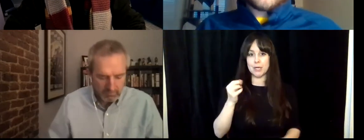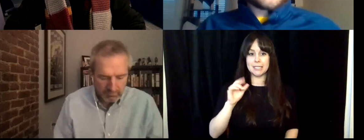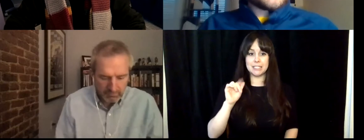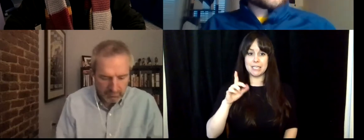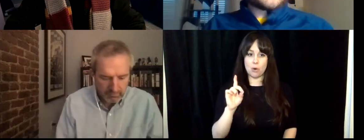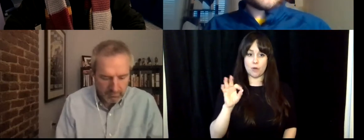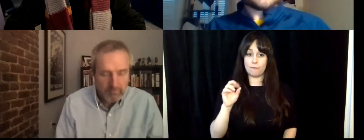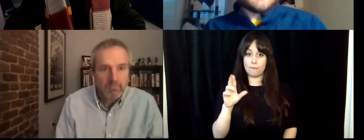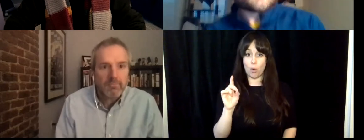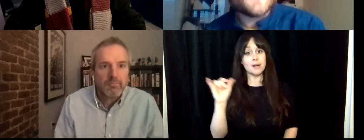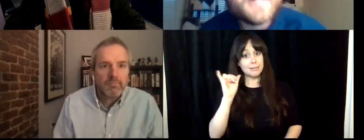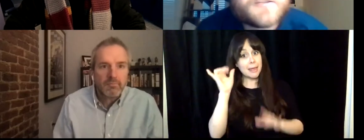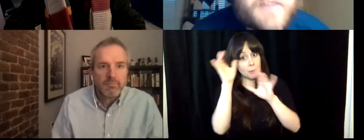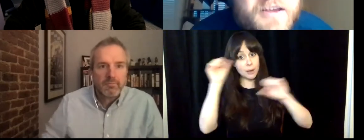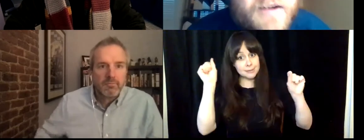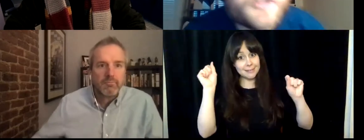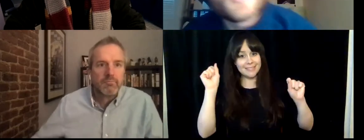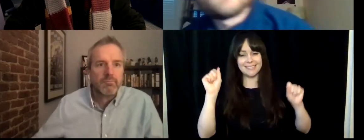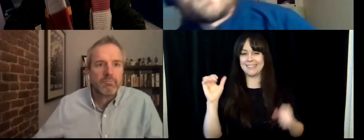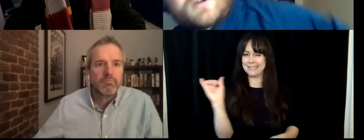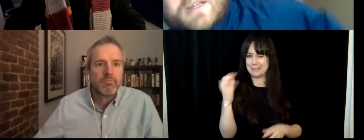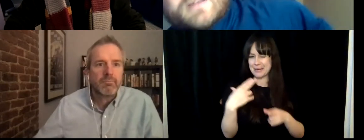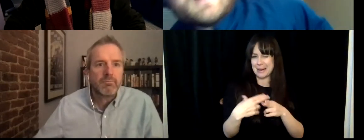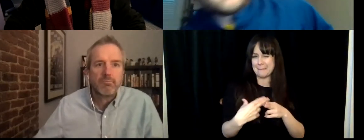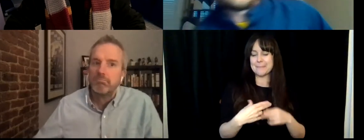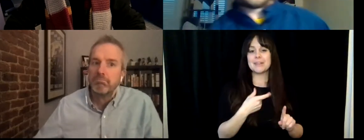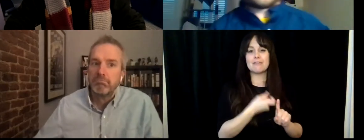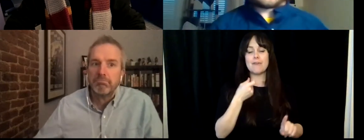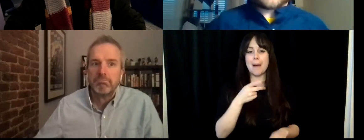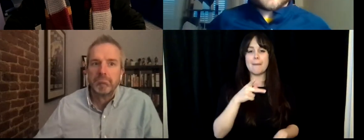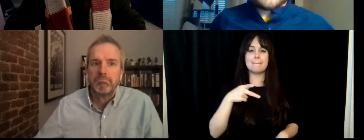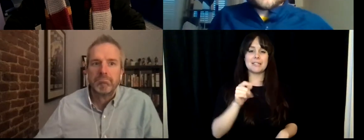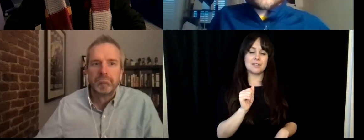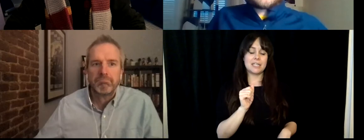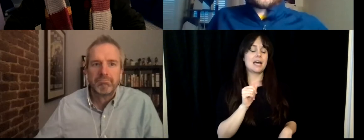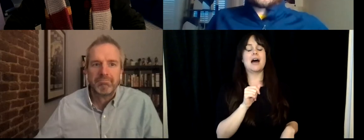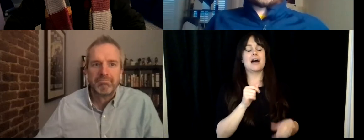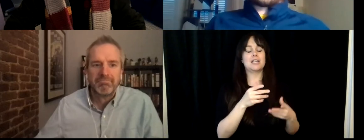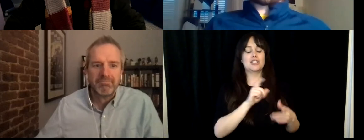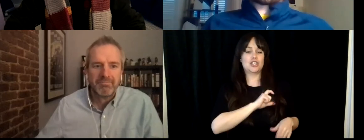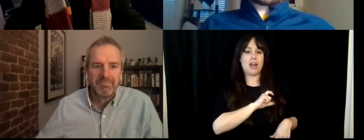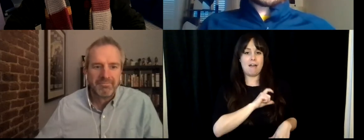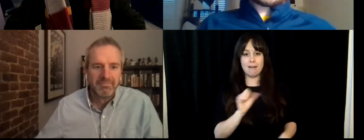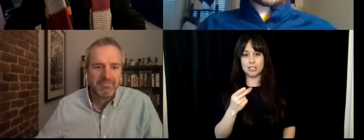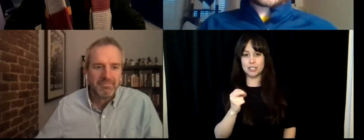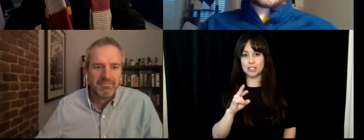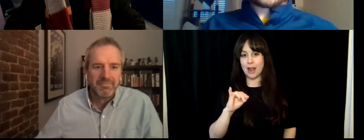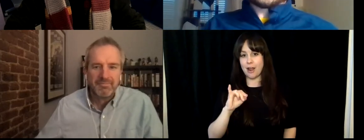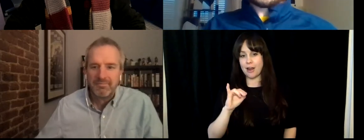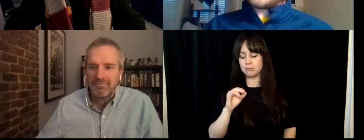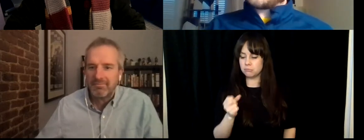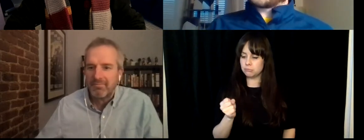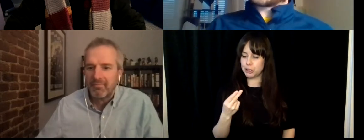Gerald Ford, like the president, from the Pennsylvania County Sheriff's Department, as well as Quincy Choice, who is with HCA